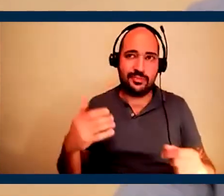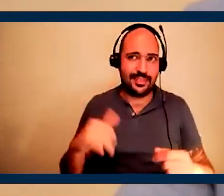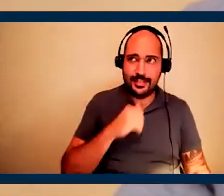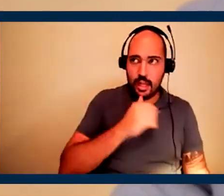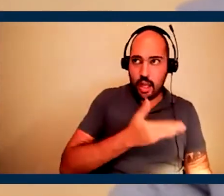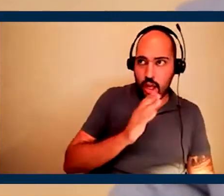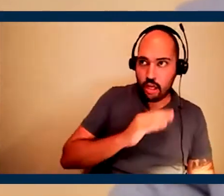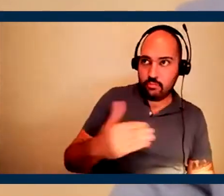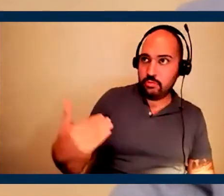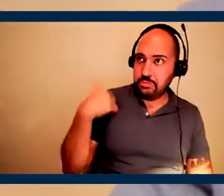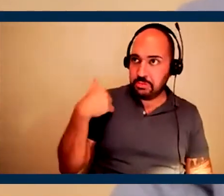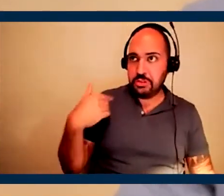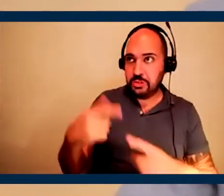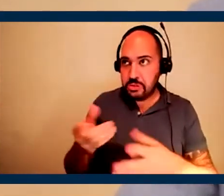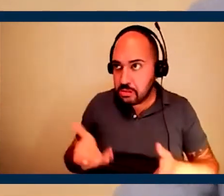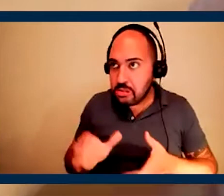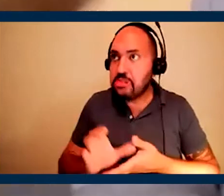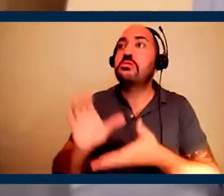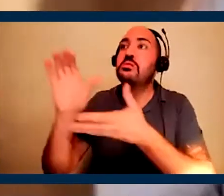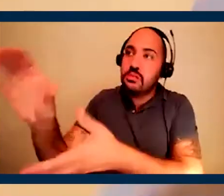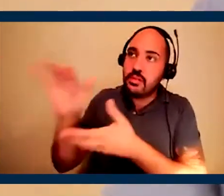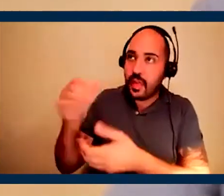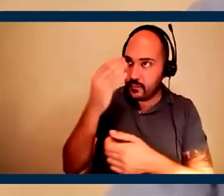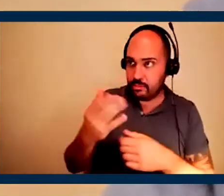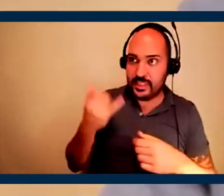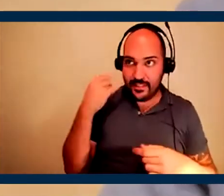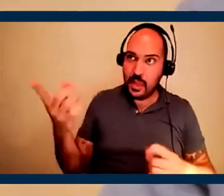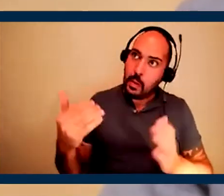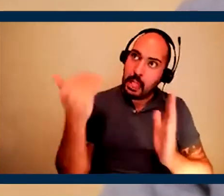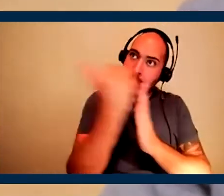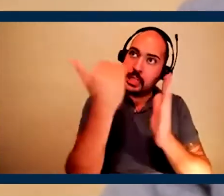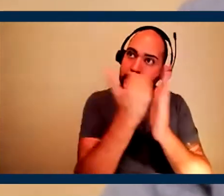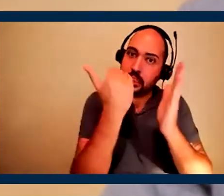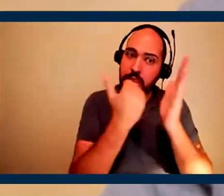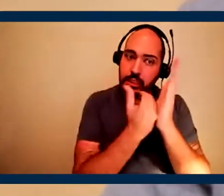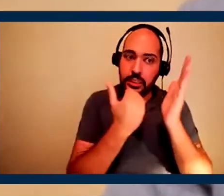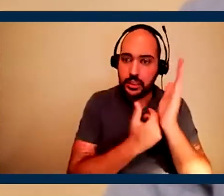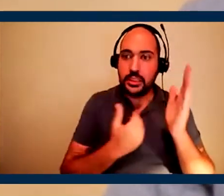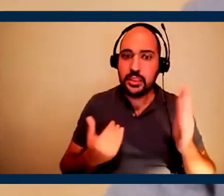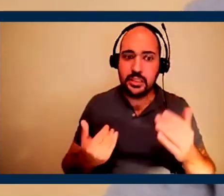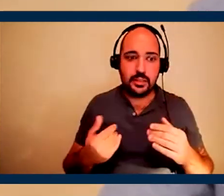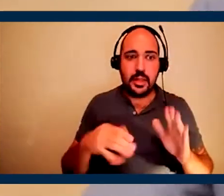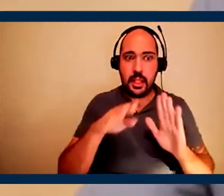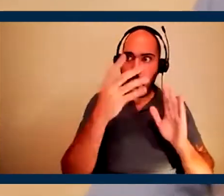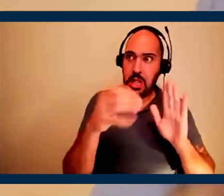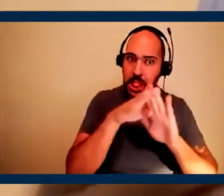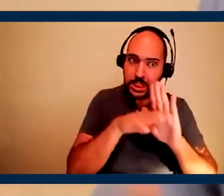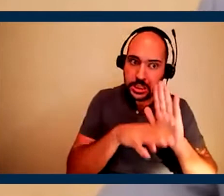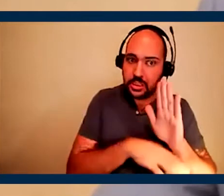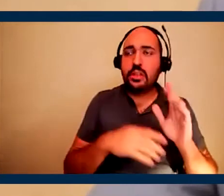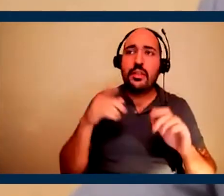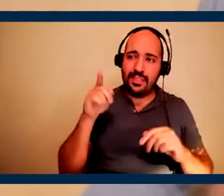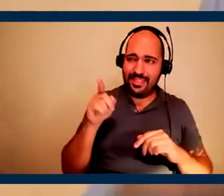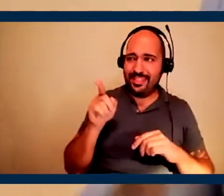to provide all that information. If they want a whole list, you know, I think that's really what it comes down to. People want us to do more